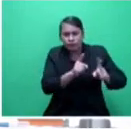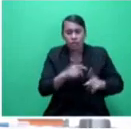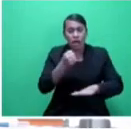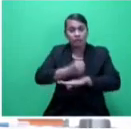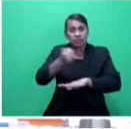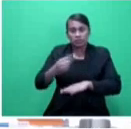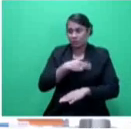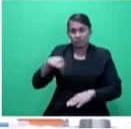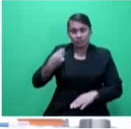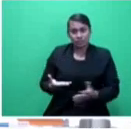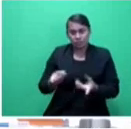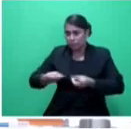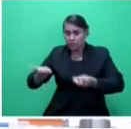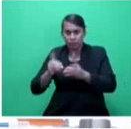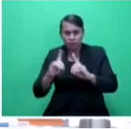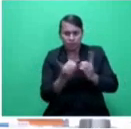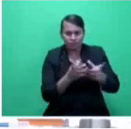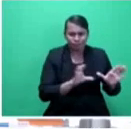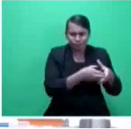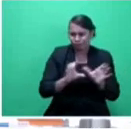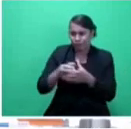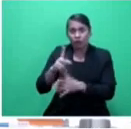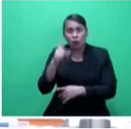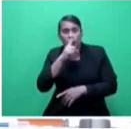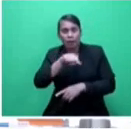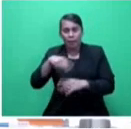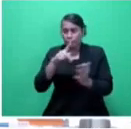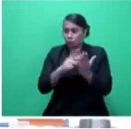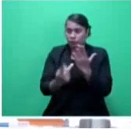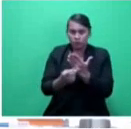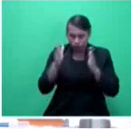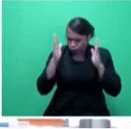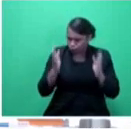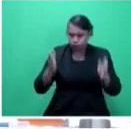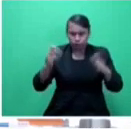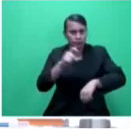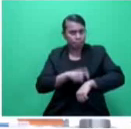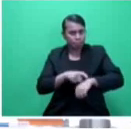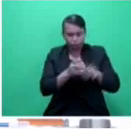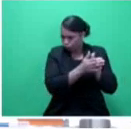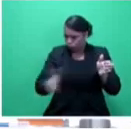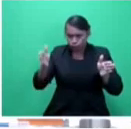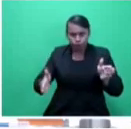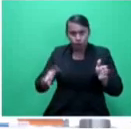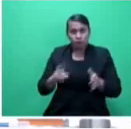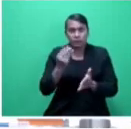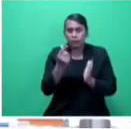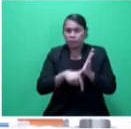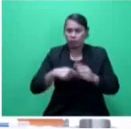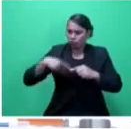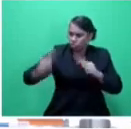who are supposed to be employed for project basis continue to sort of work for decades. And it would appear that the projects never